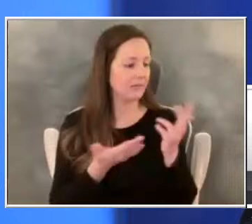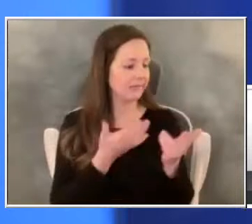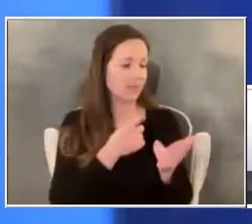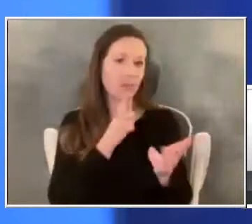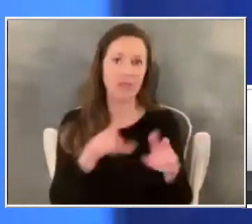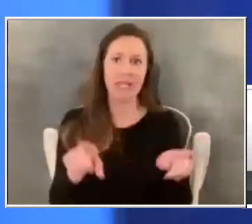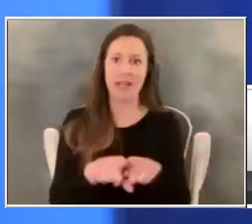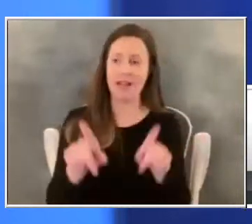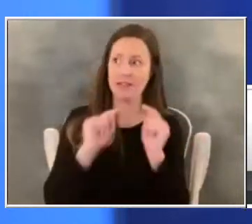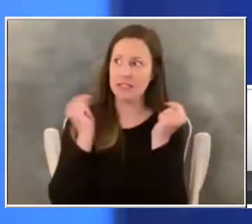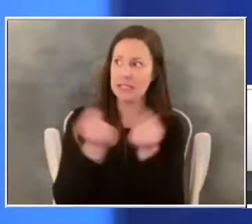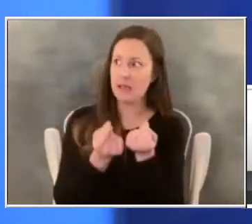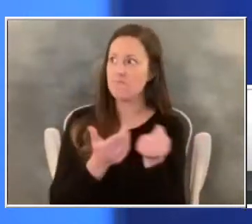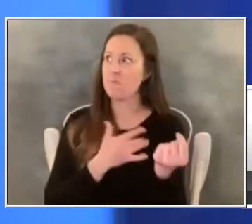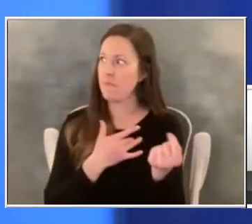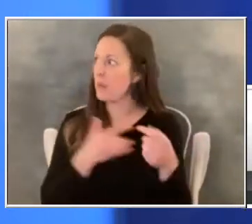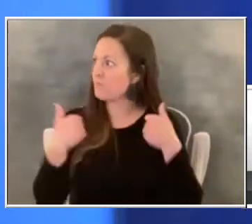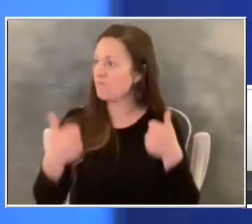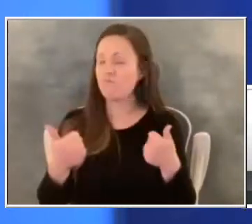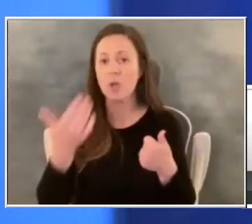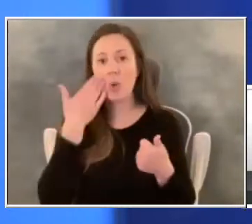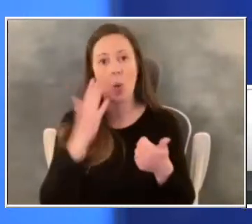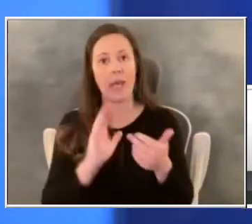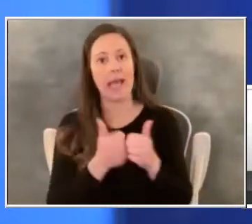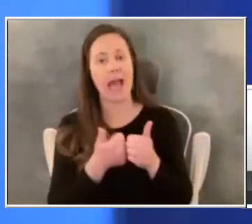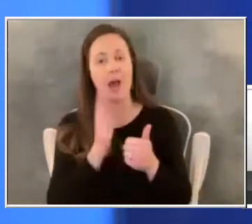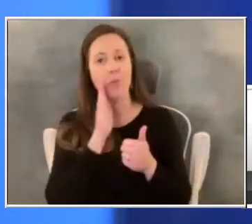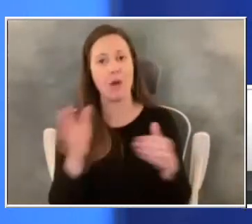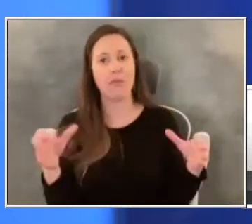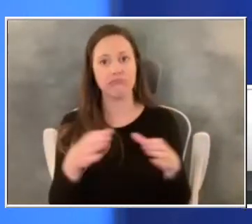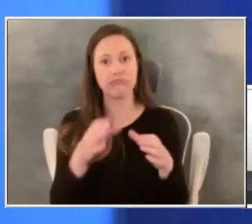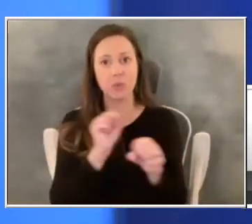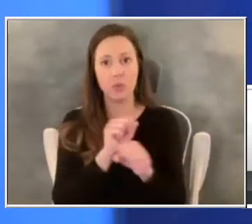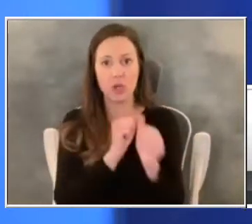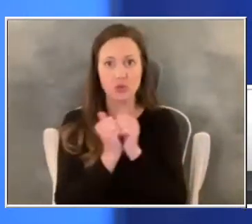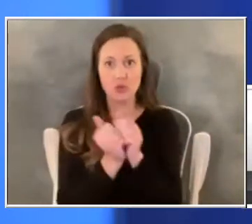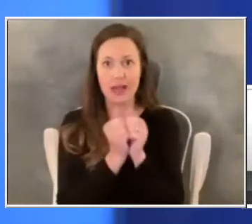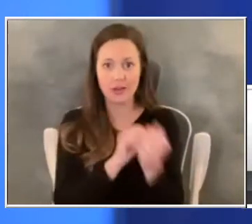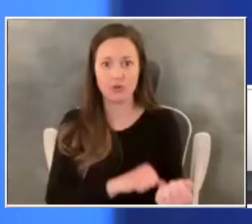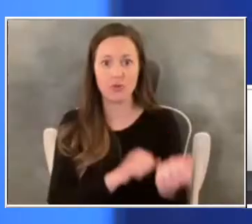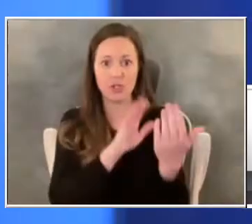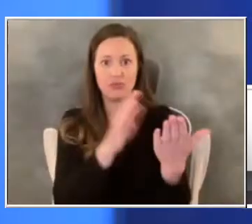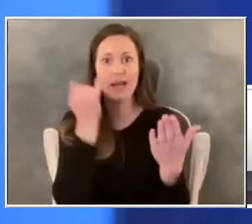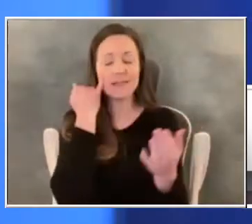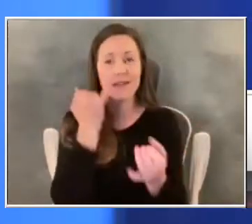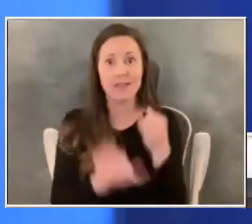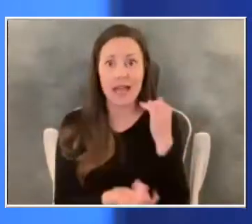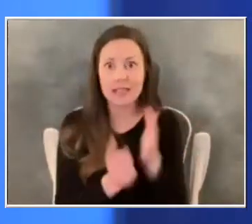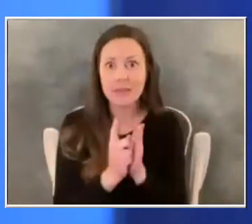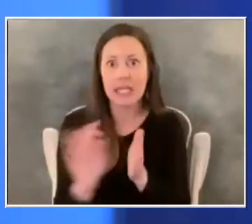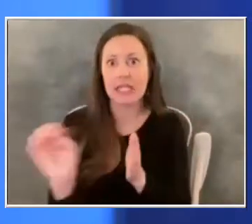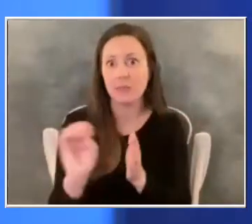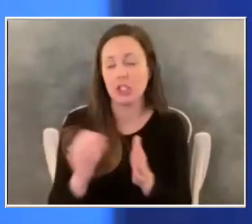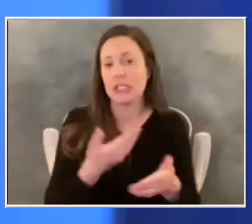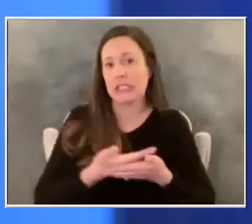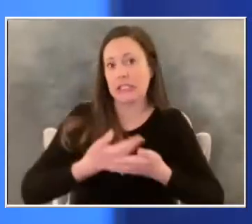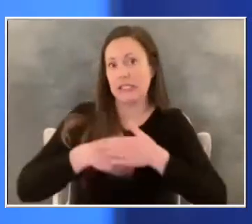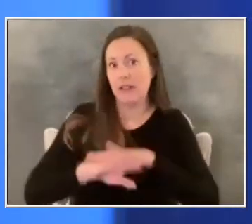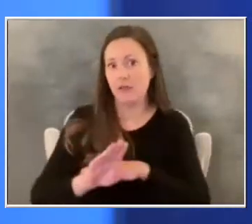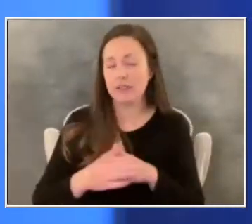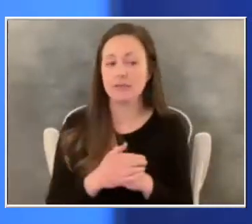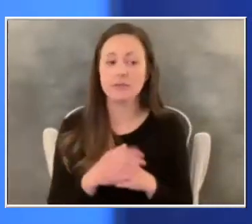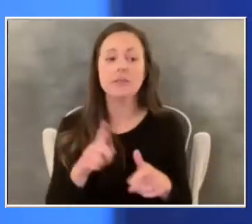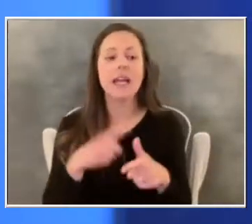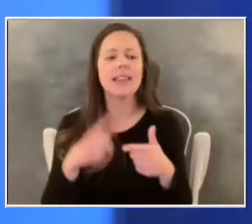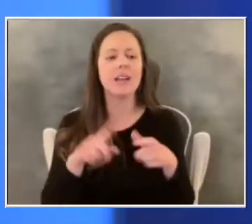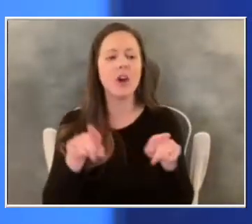knowing how they will come together and address those unexpected precipitous deliveries, and then providing the